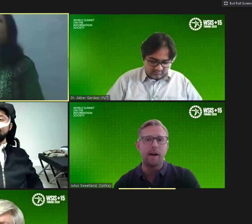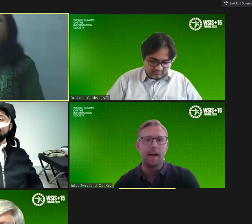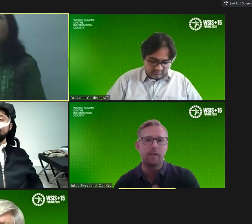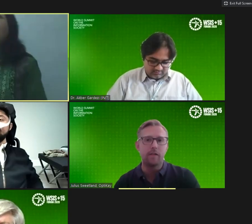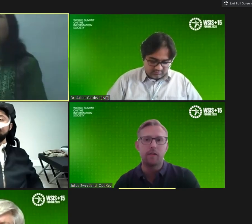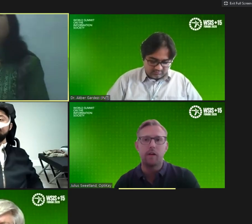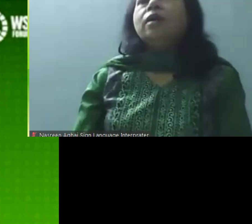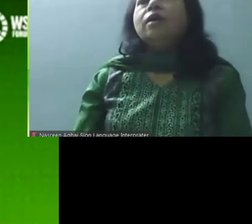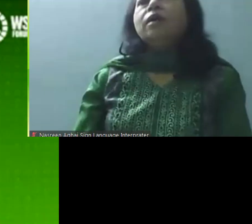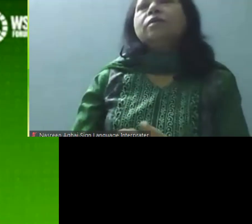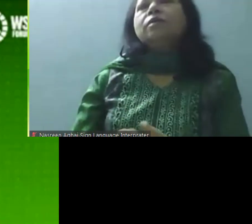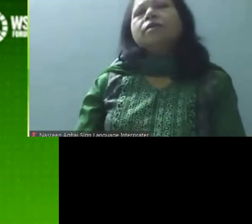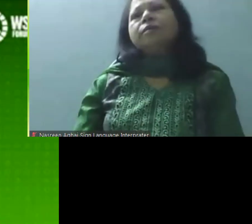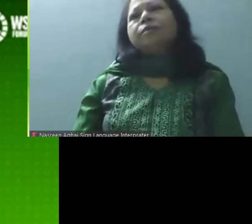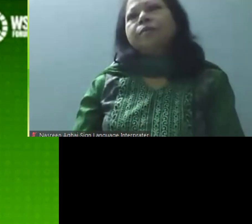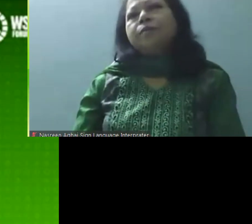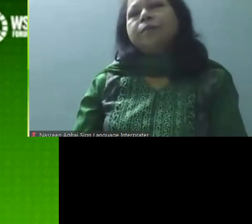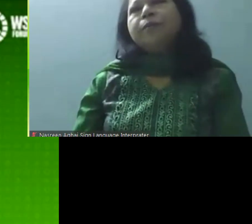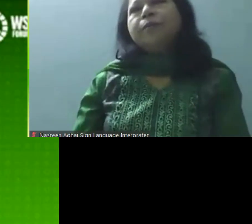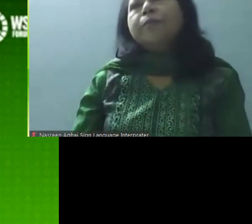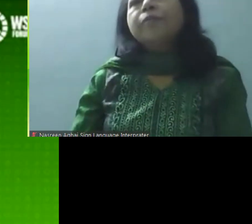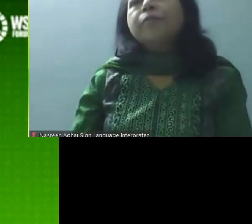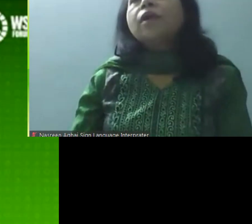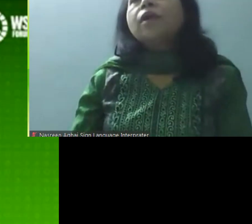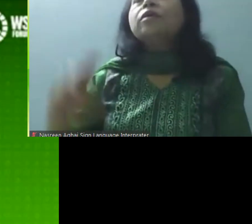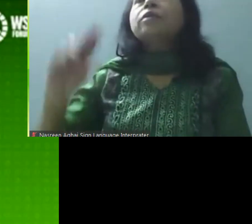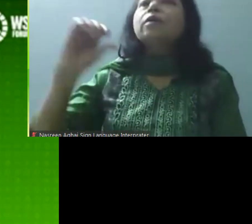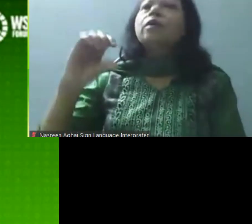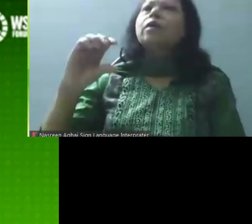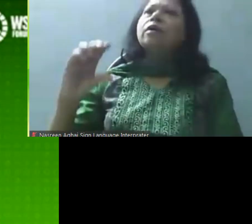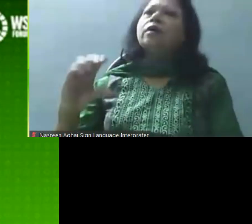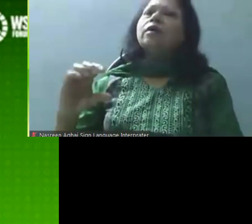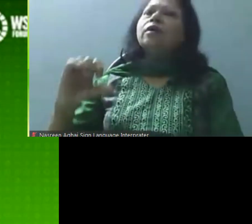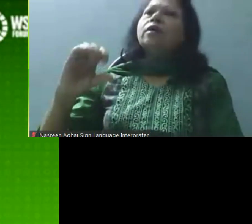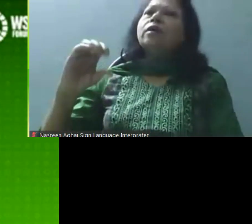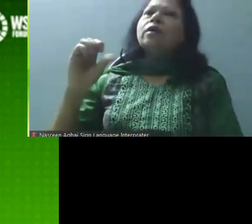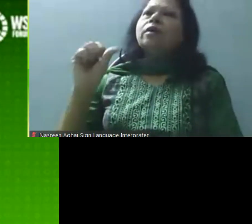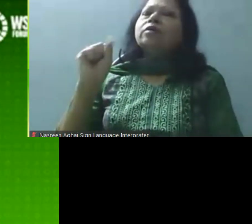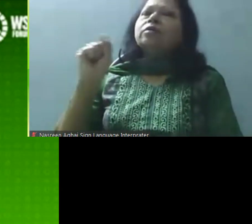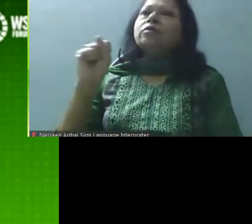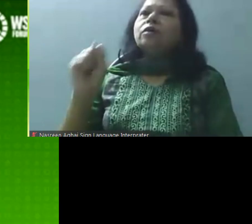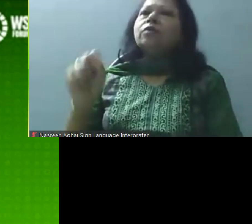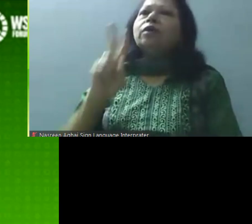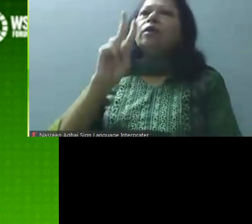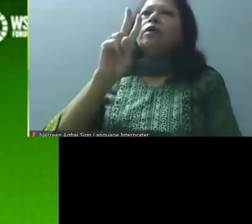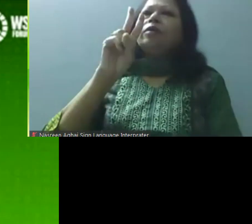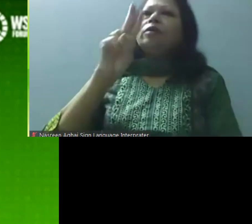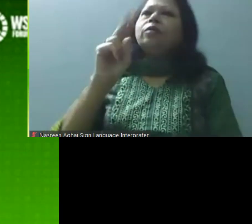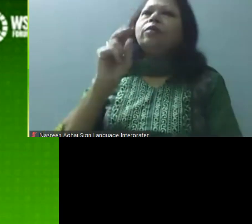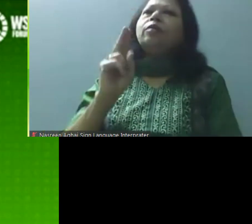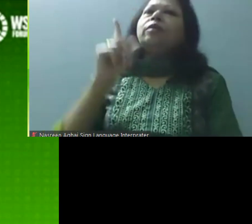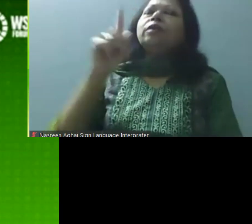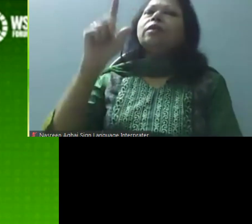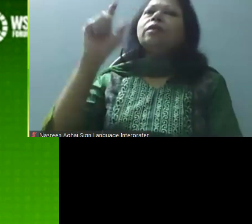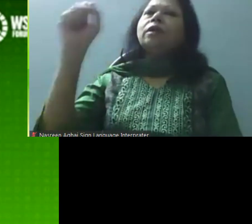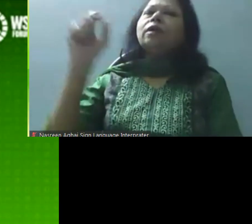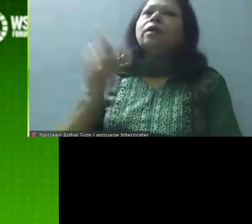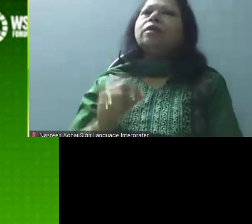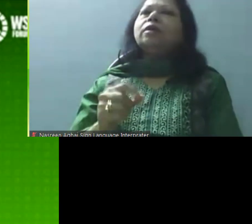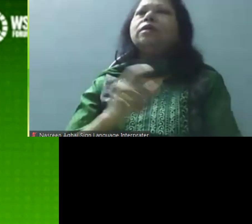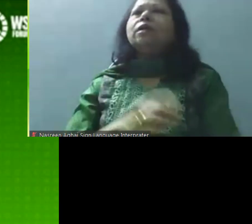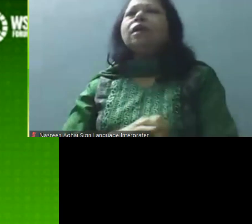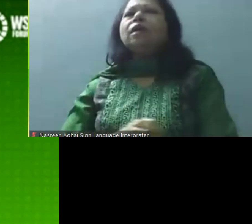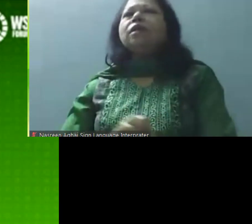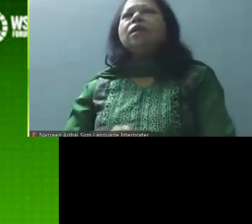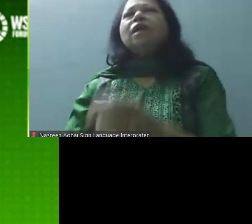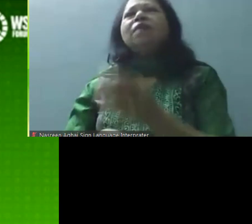within finance, writing that sort of software. But in 2010, my aunt died from motor neuron